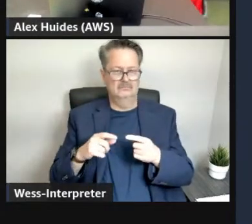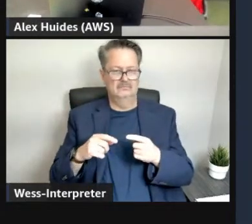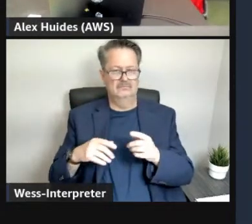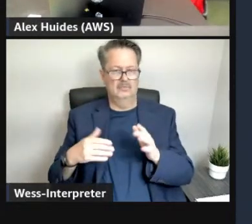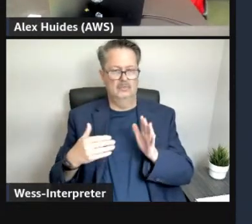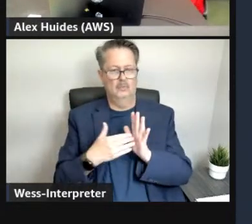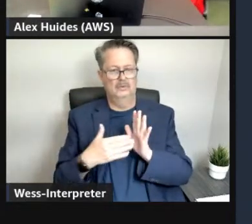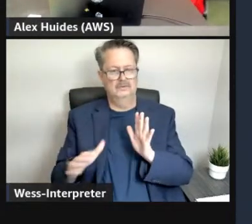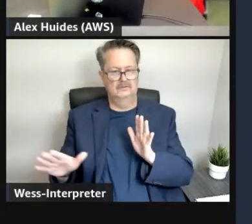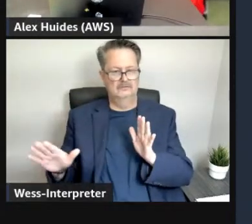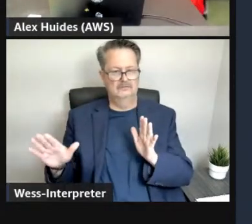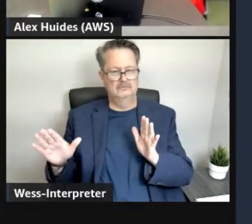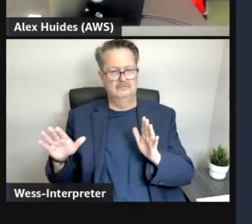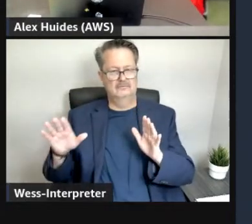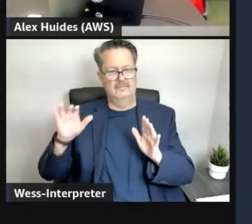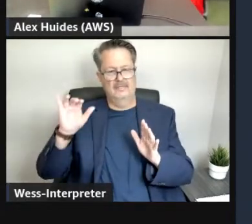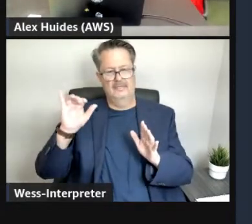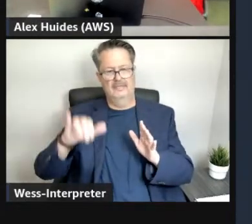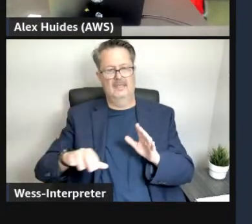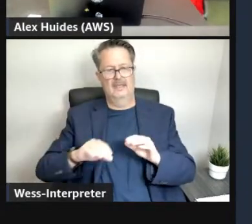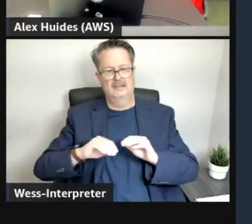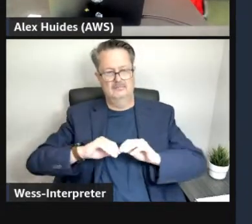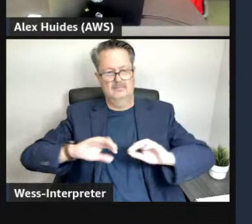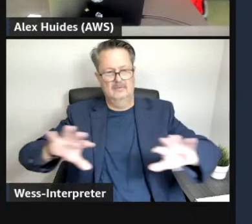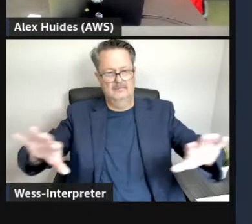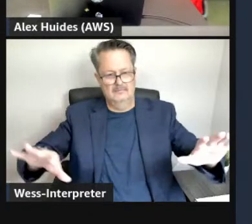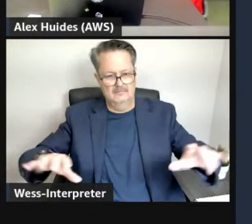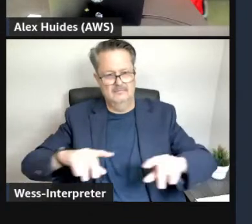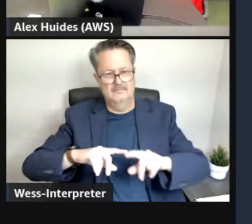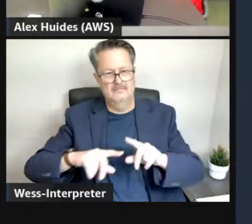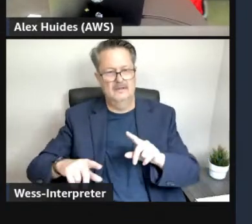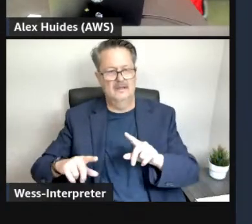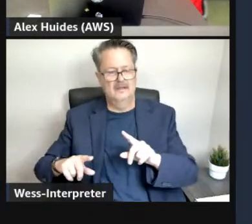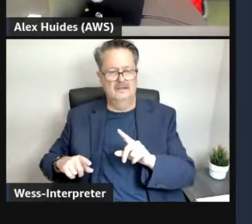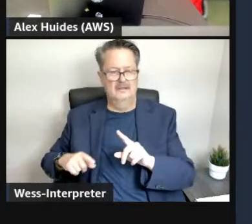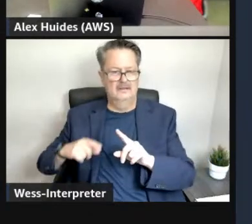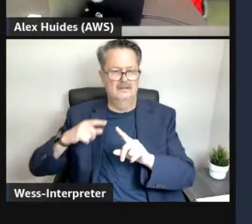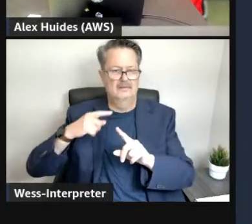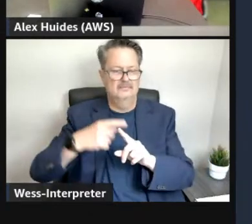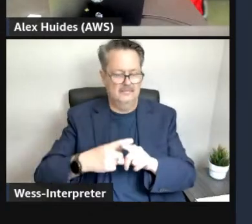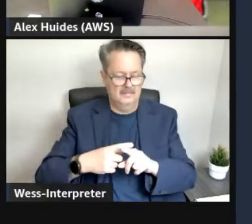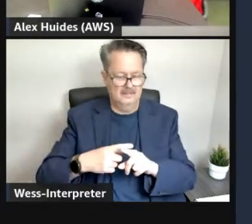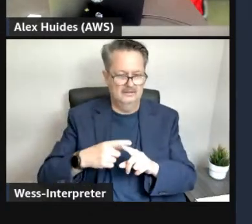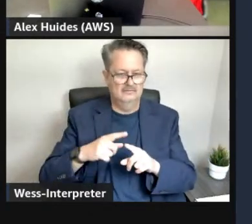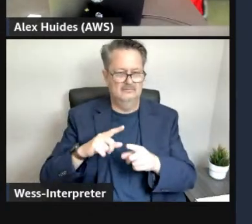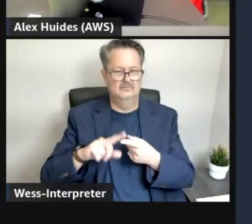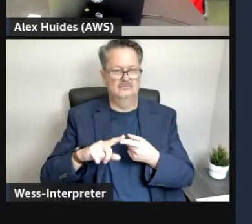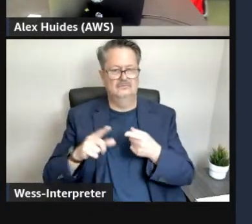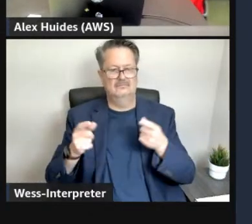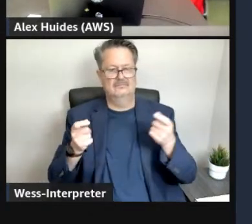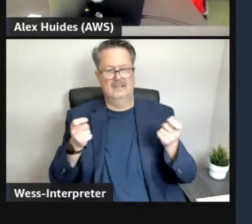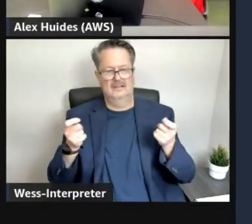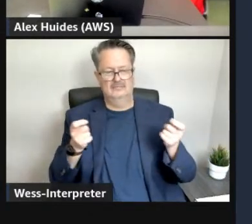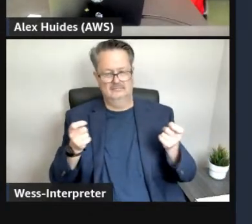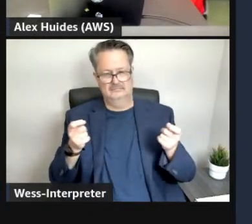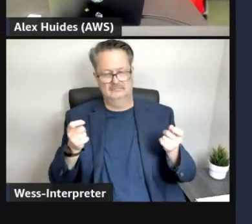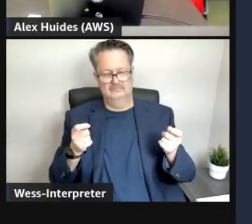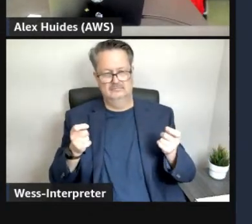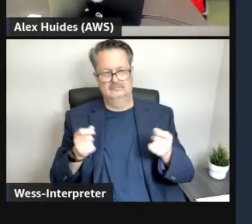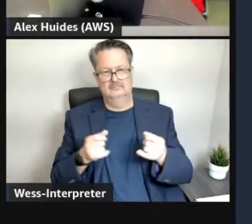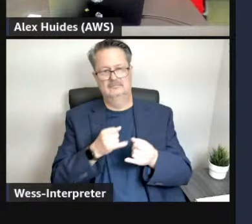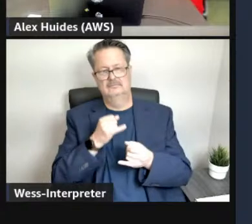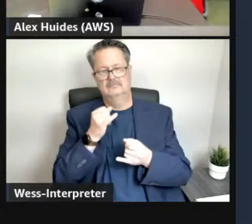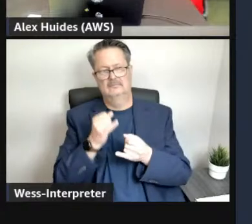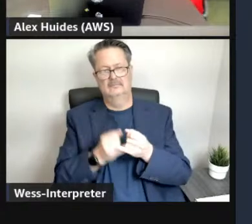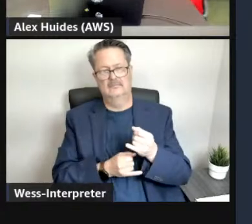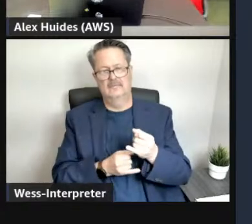also needs or has an additional requirement of managing it. And